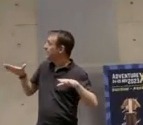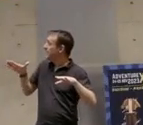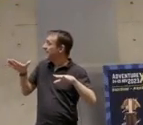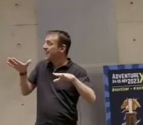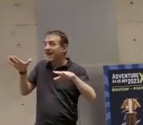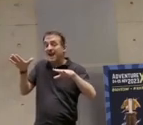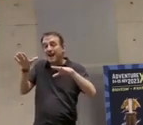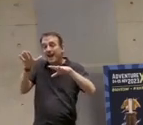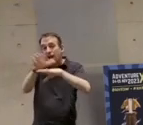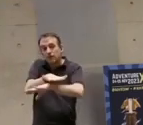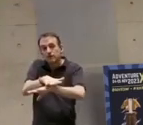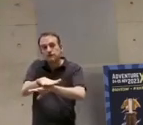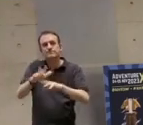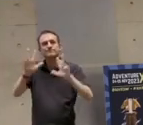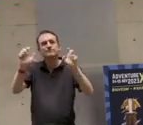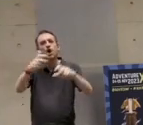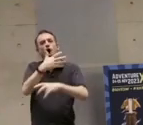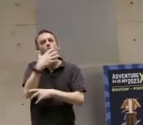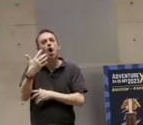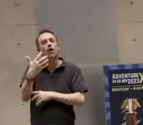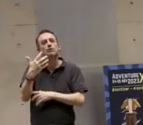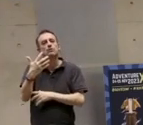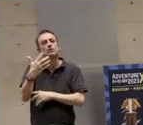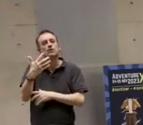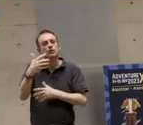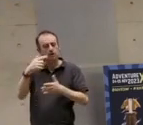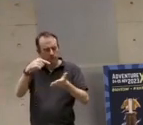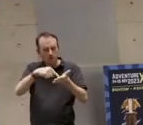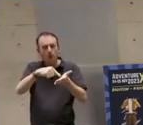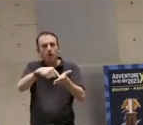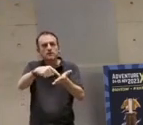it covers the hotspots? So you don't know for sure actually